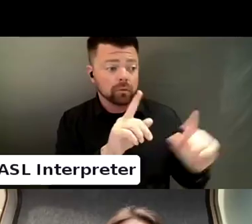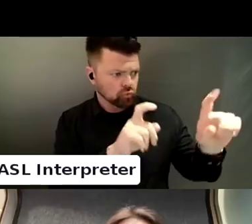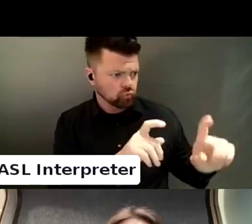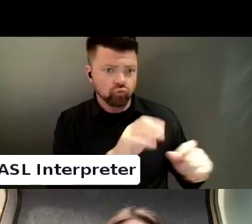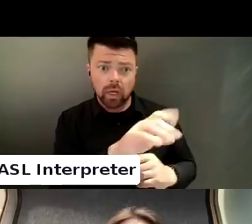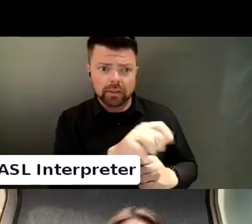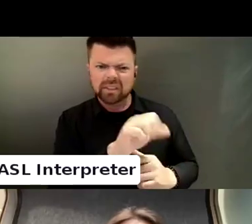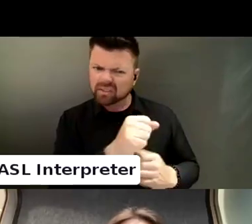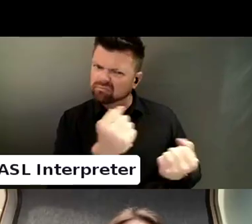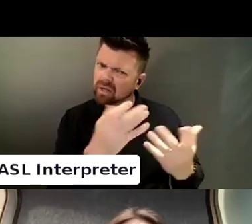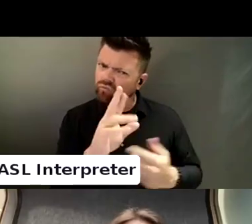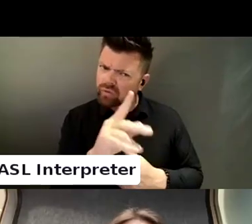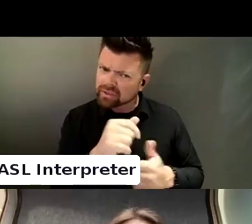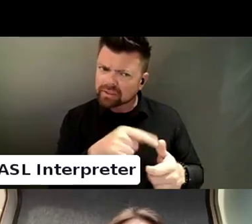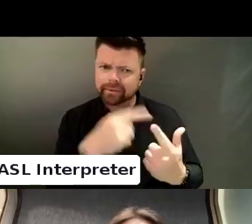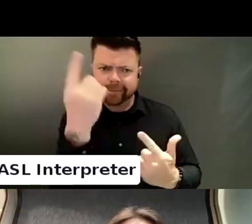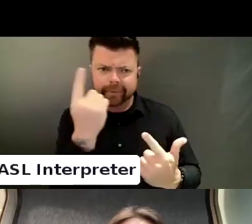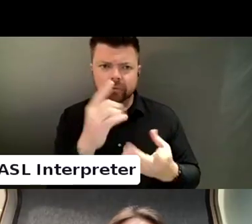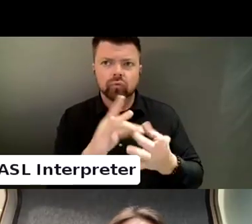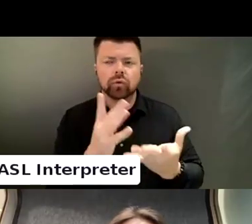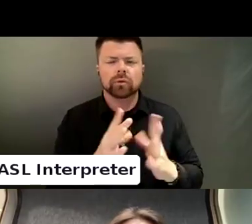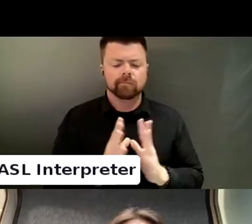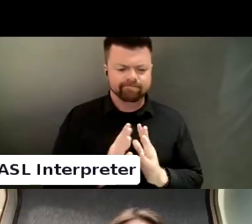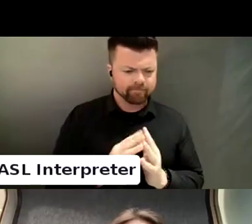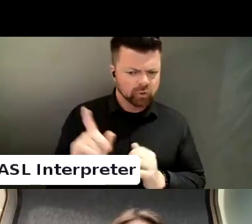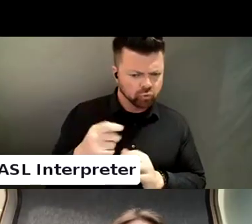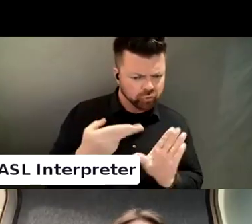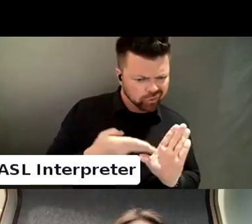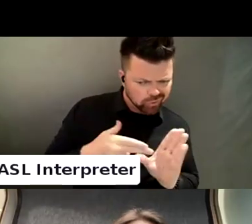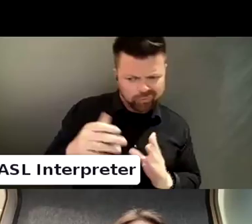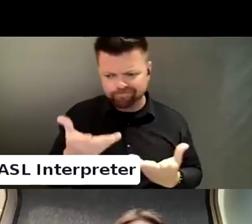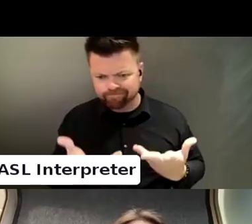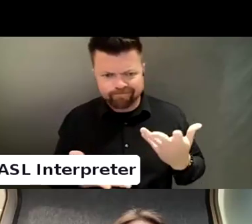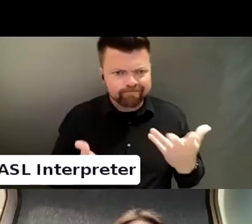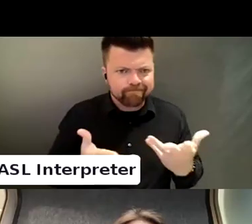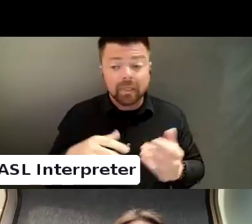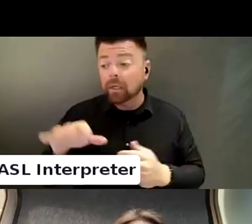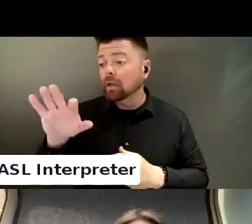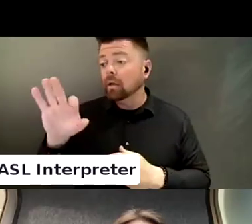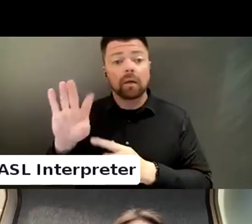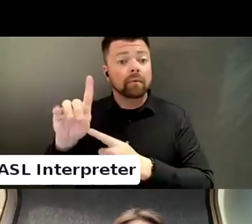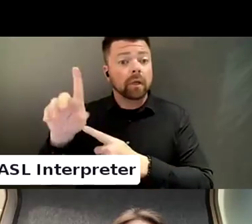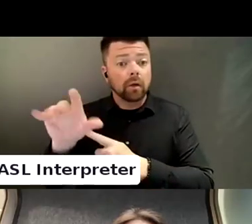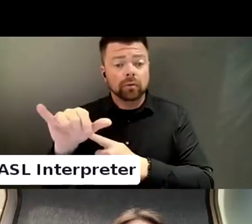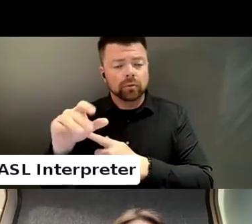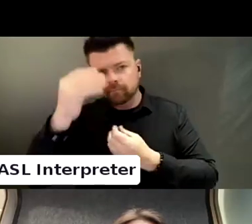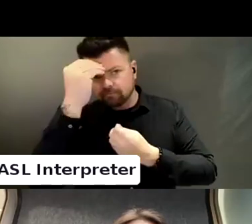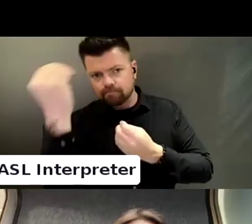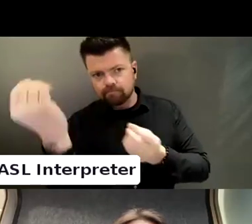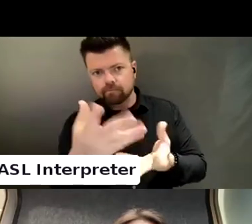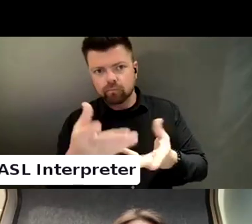lot of considerations that come with participating in a clinical trial. FDA also provides a lot of